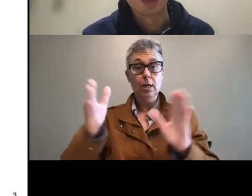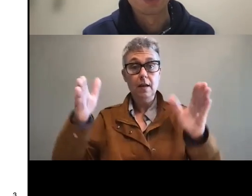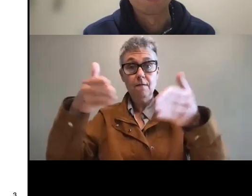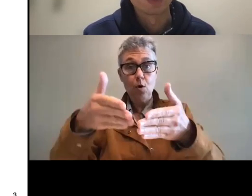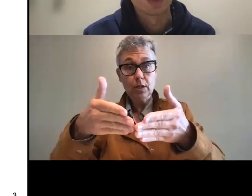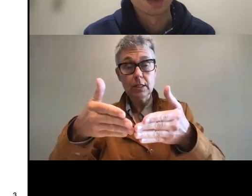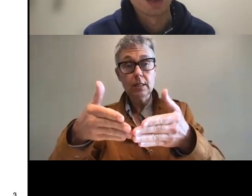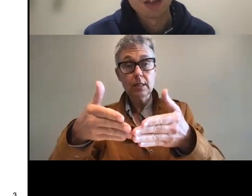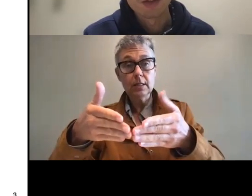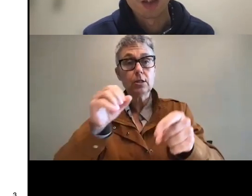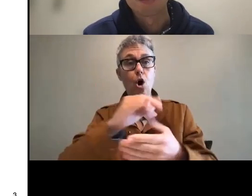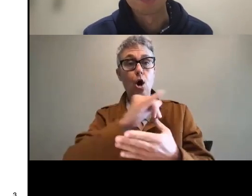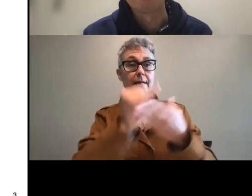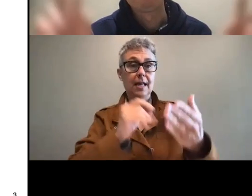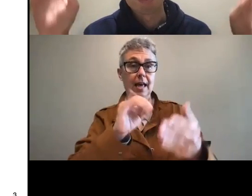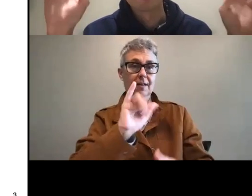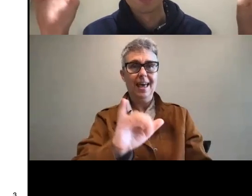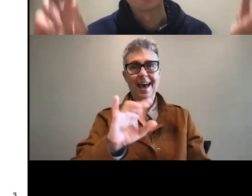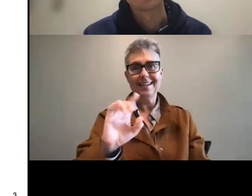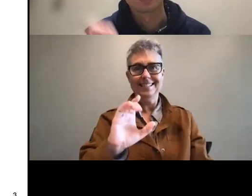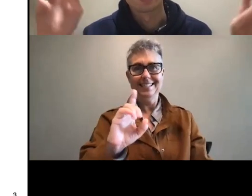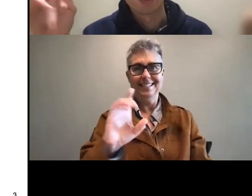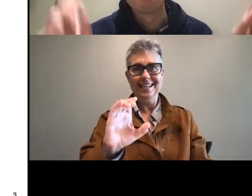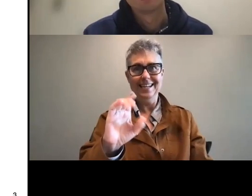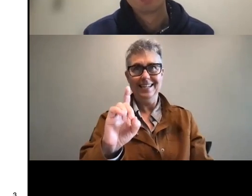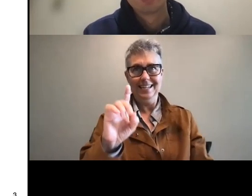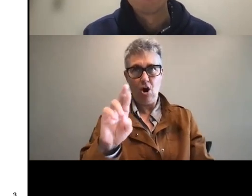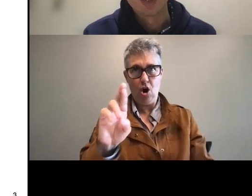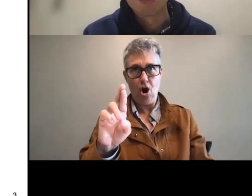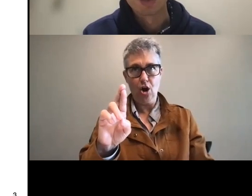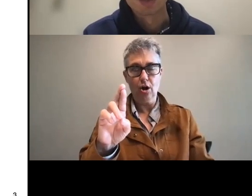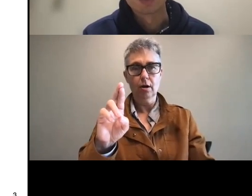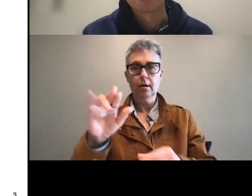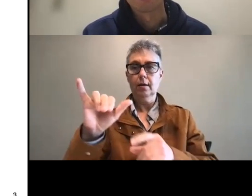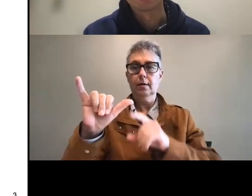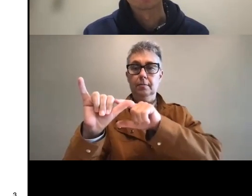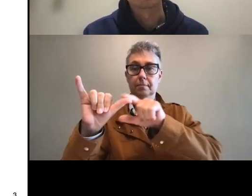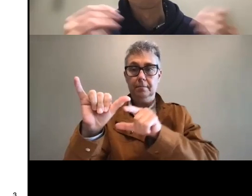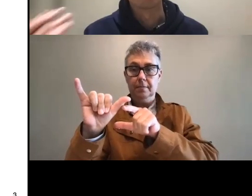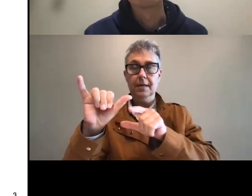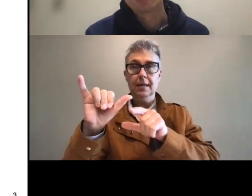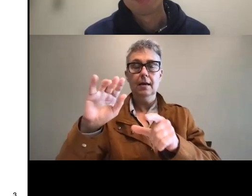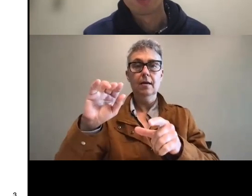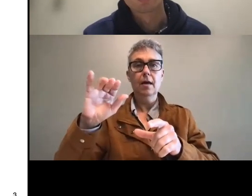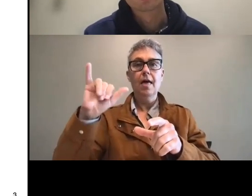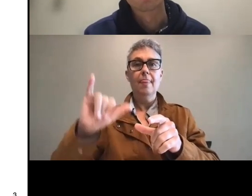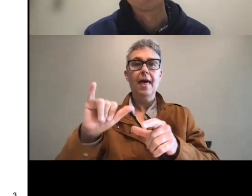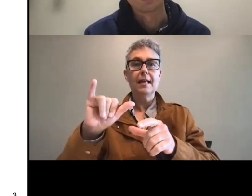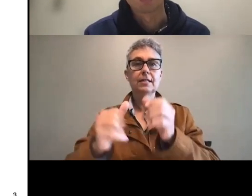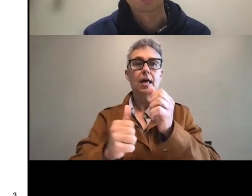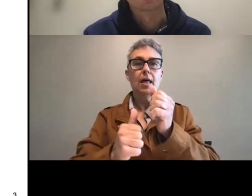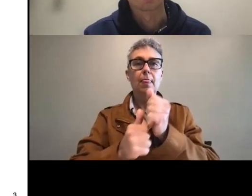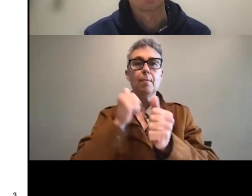the design of the CDR, again, the tip of the antibodies, which is most variable part